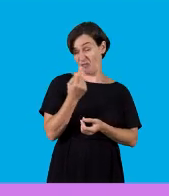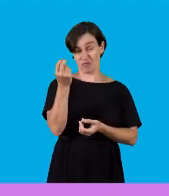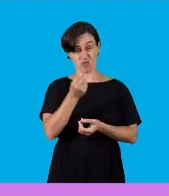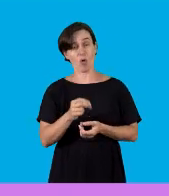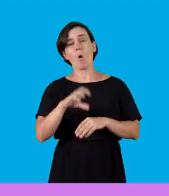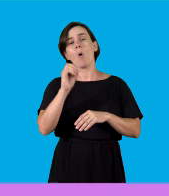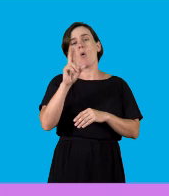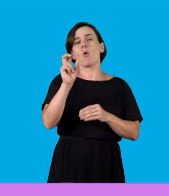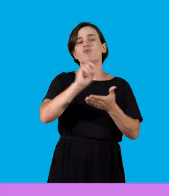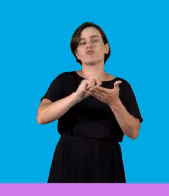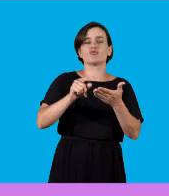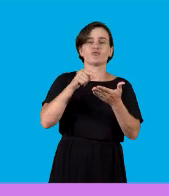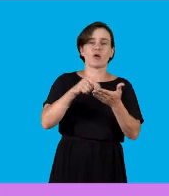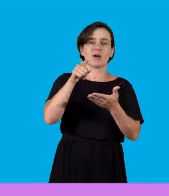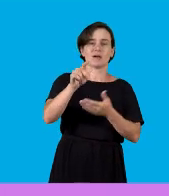it's an